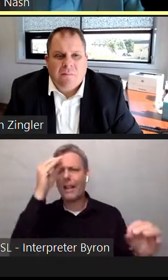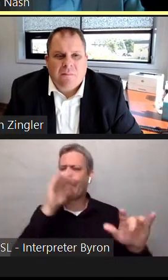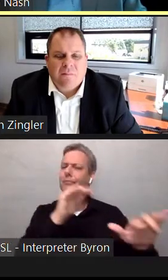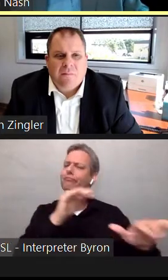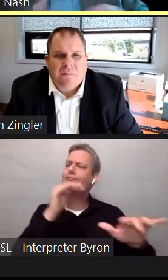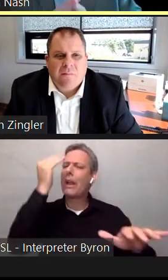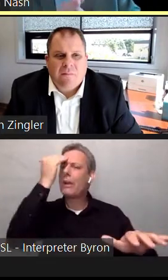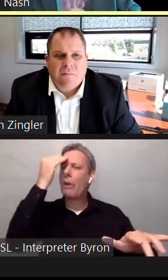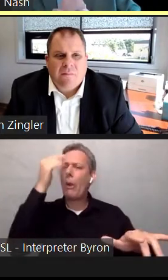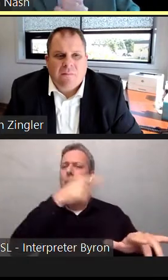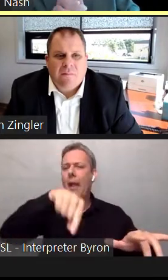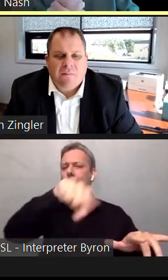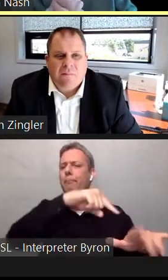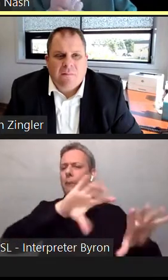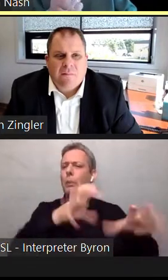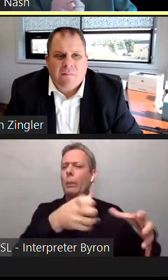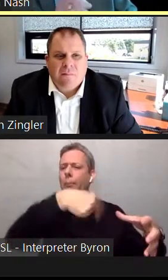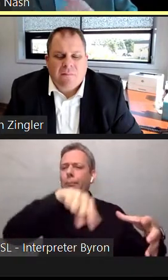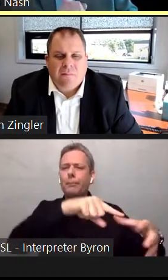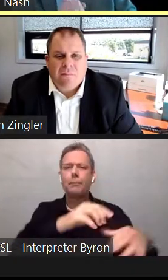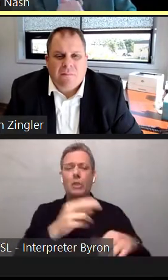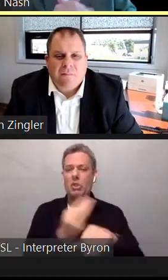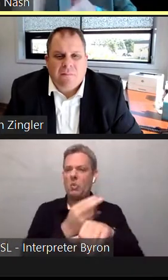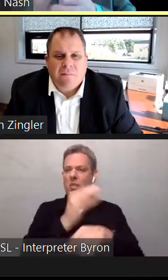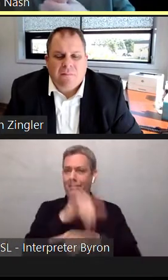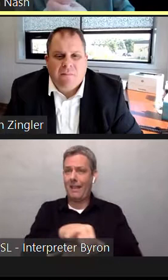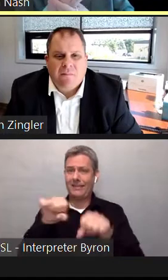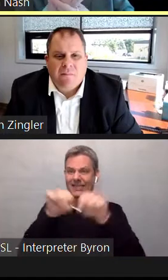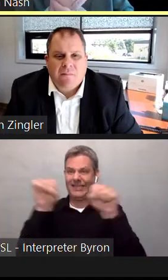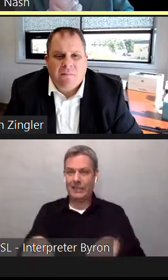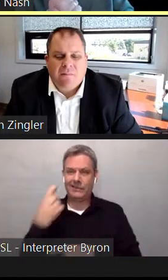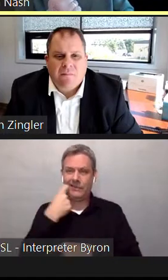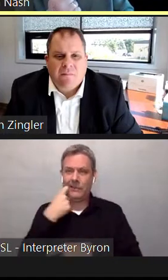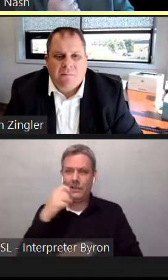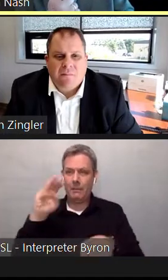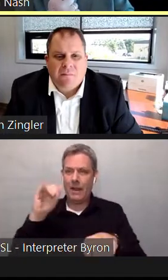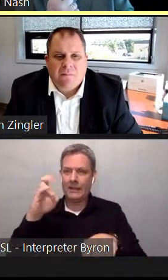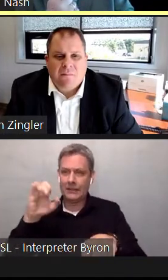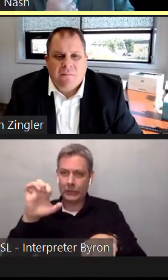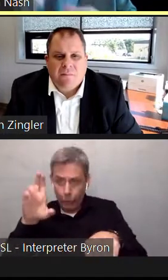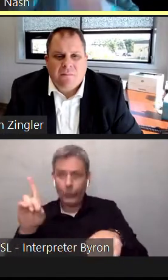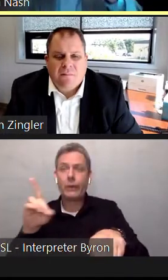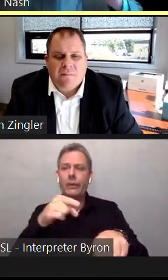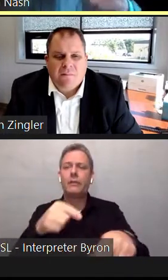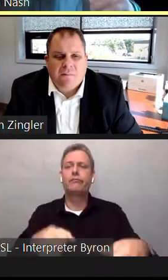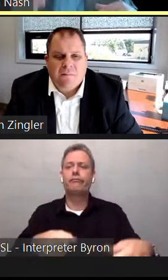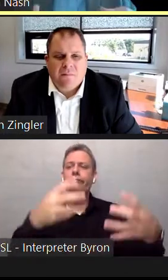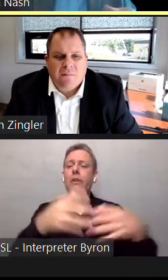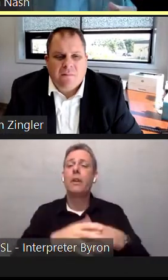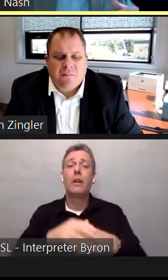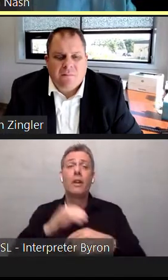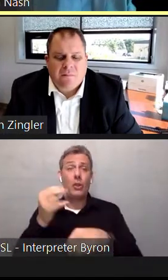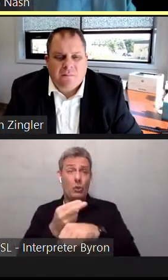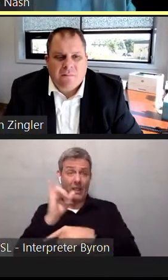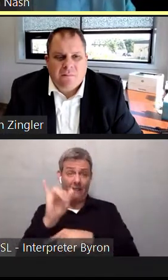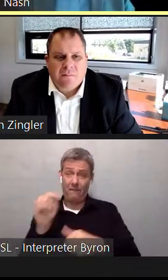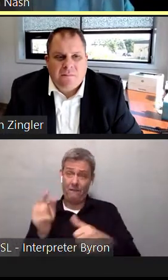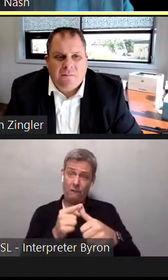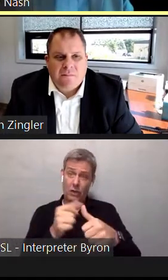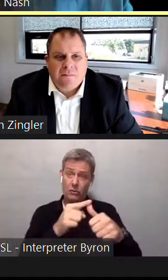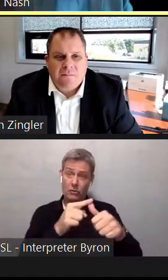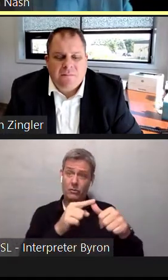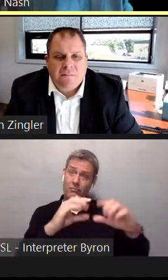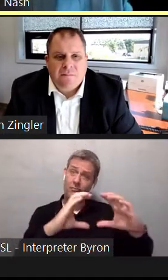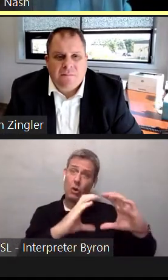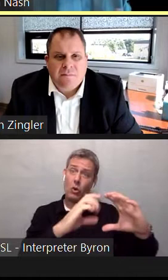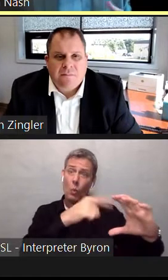MediSked. So in that role, the first graph that you see here is just the where people live. I mean,